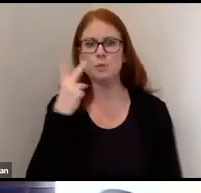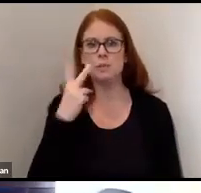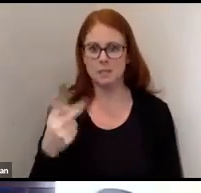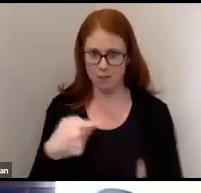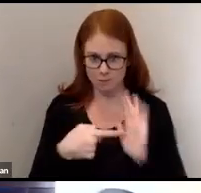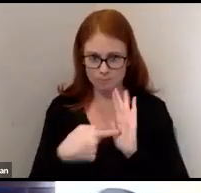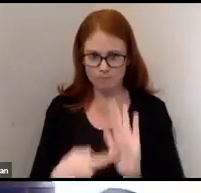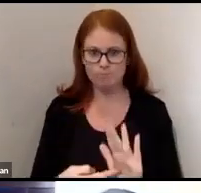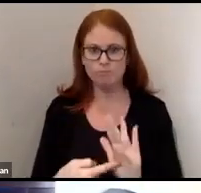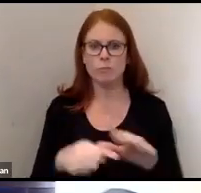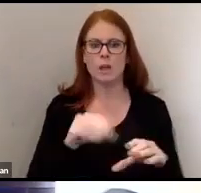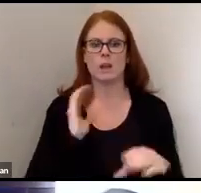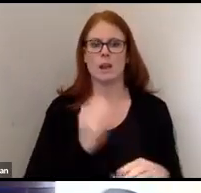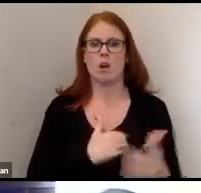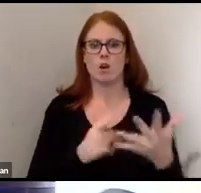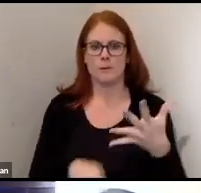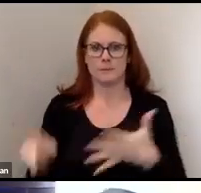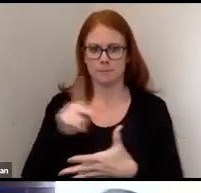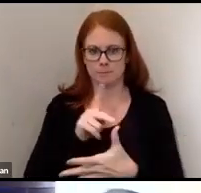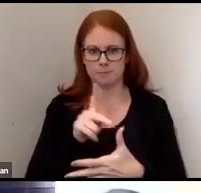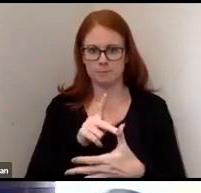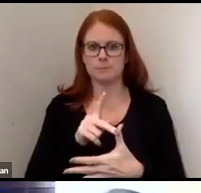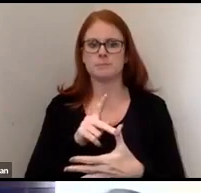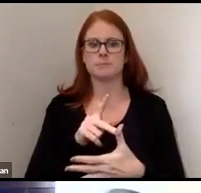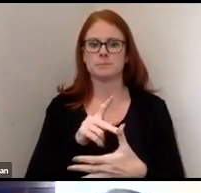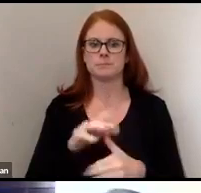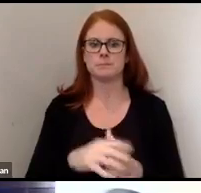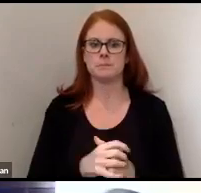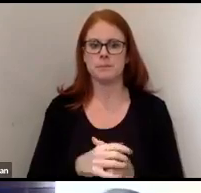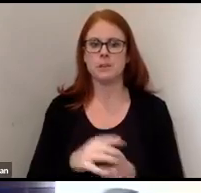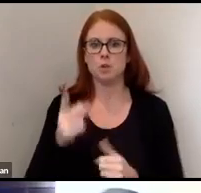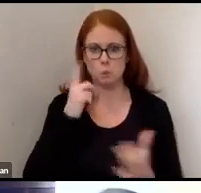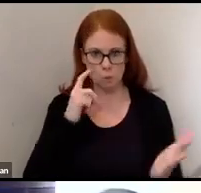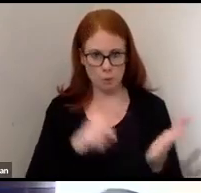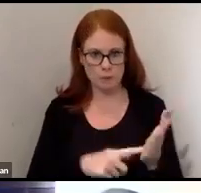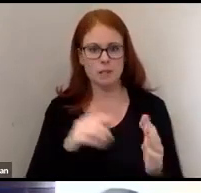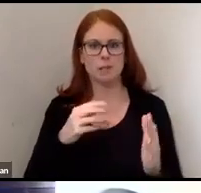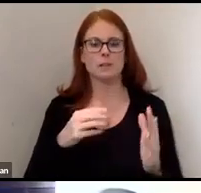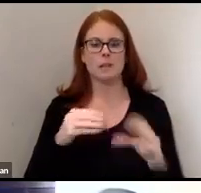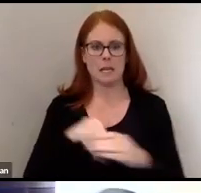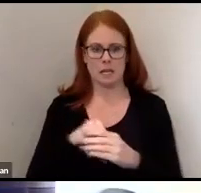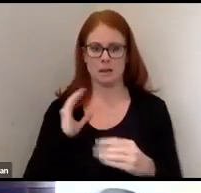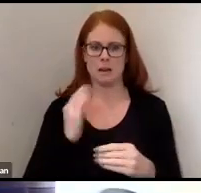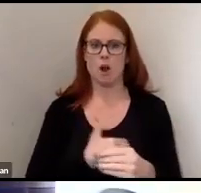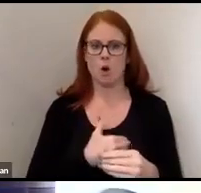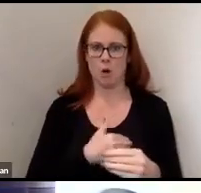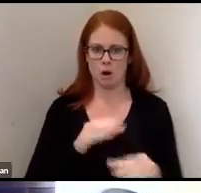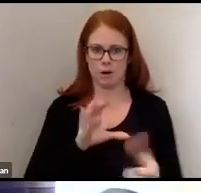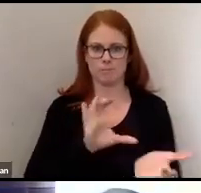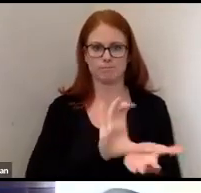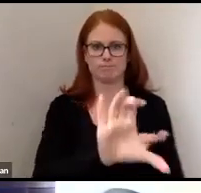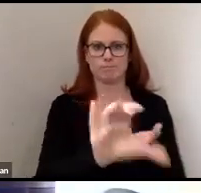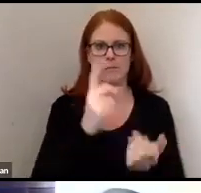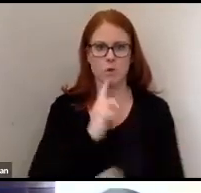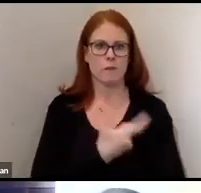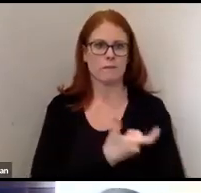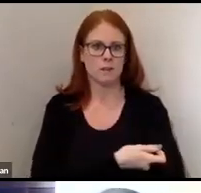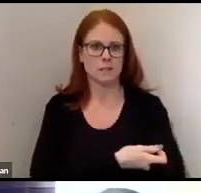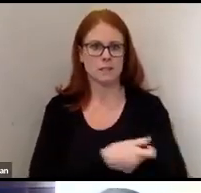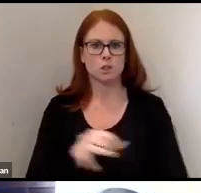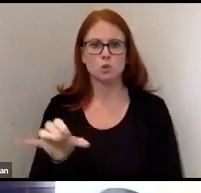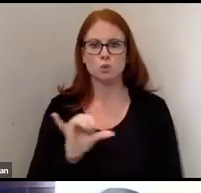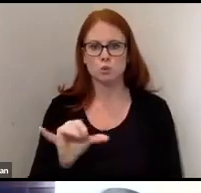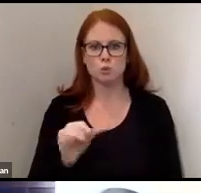also in our prioritization in phase two, and you see that reflect in our allocations of vaccines. And so